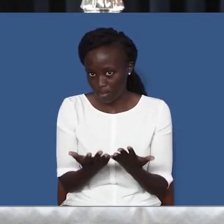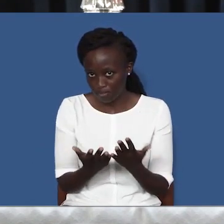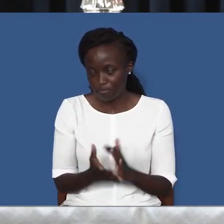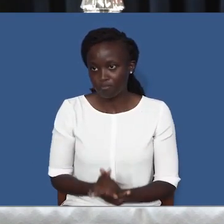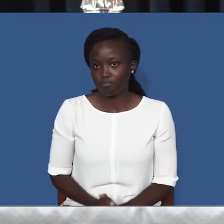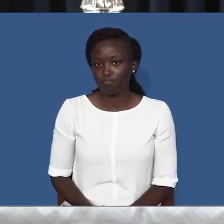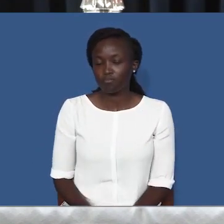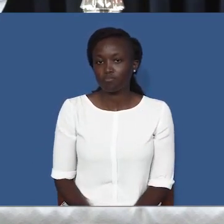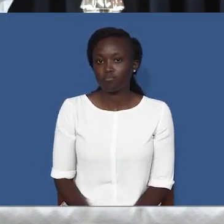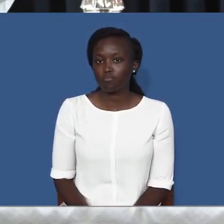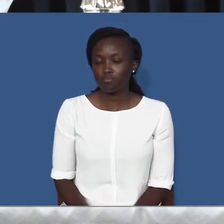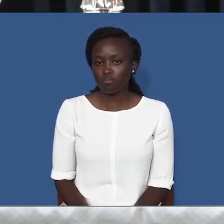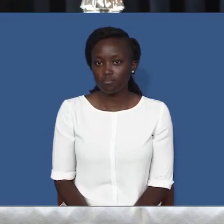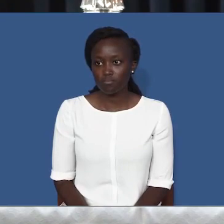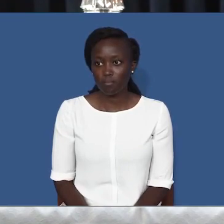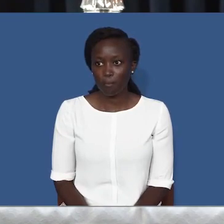Now,